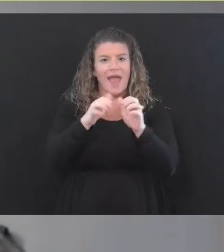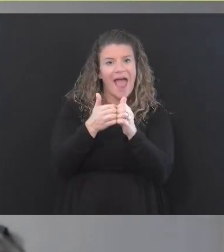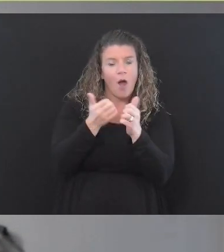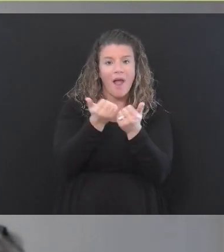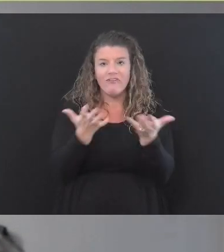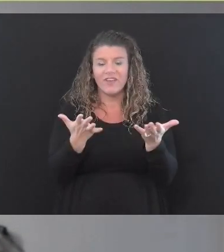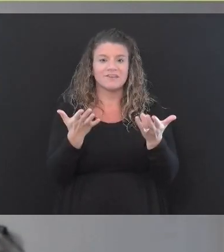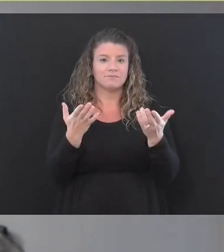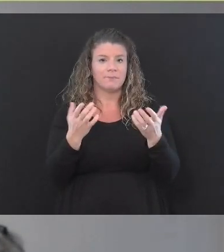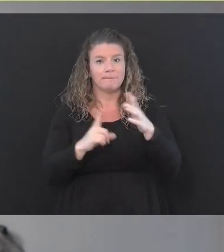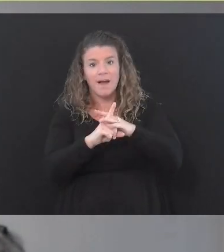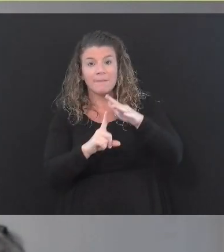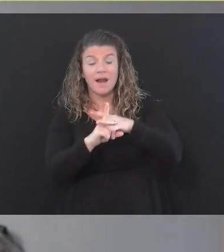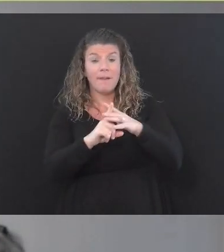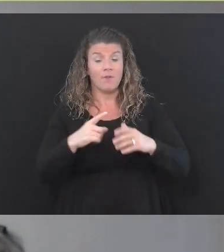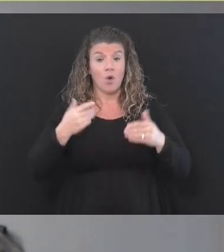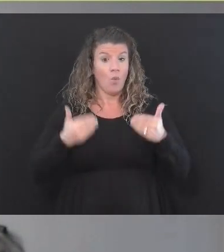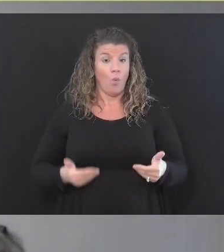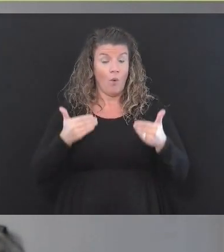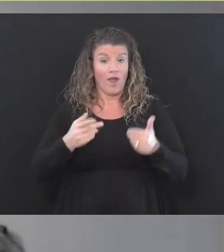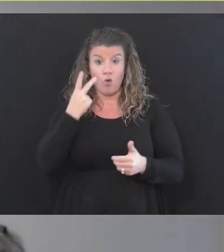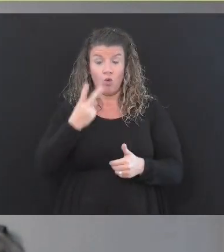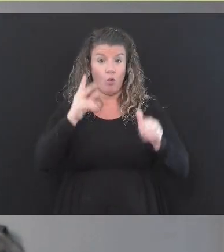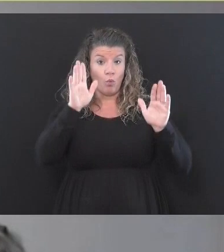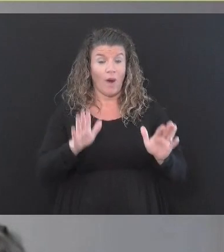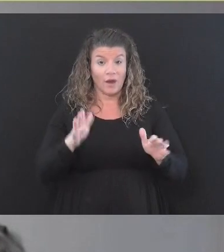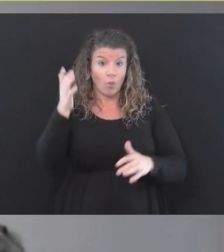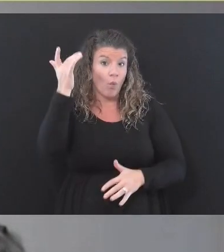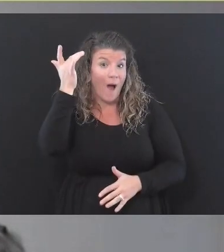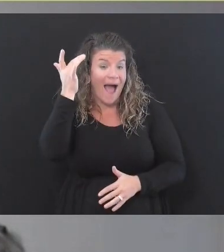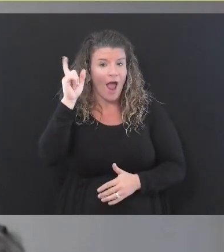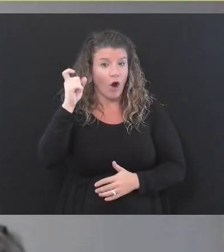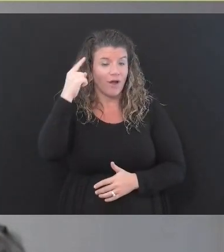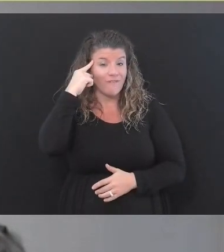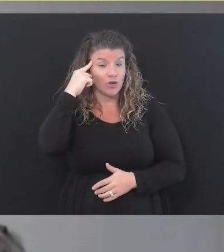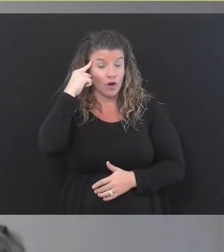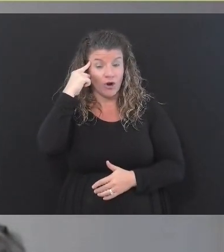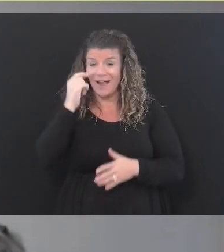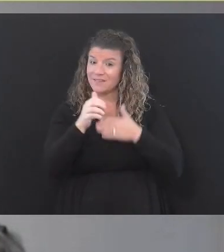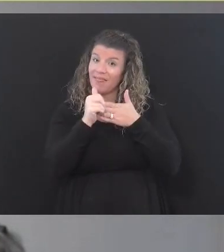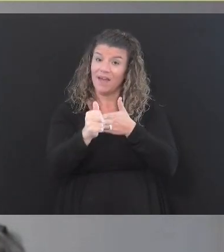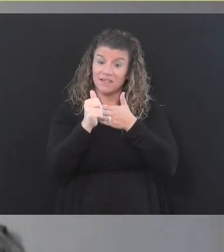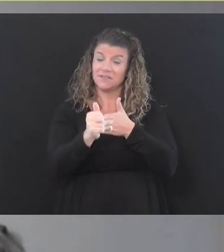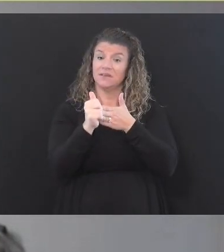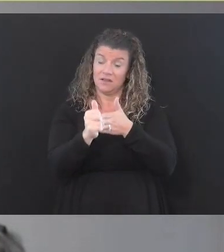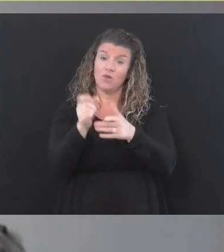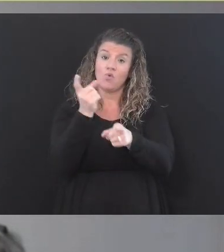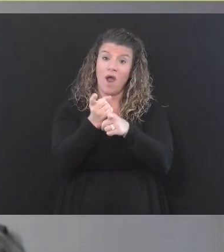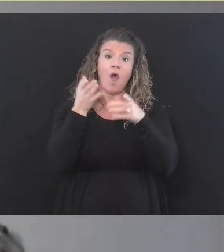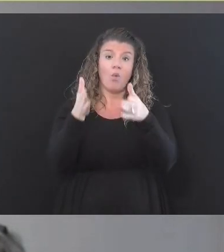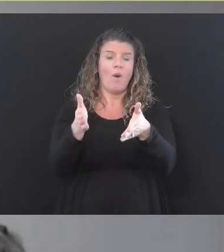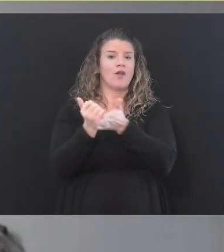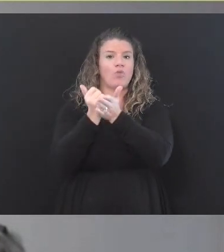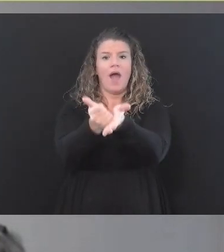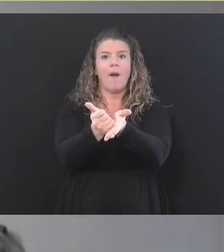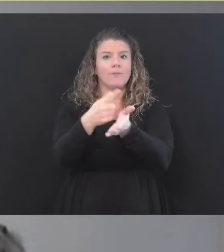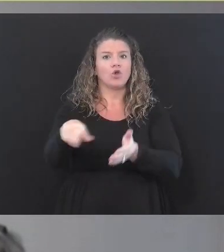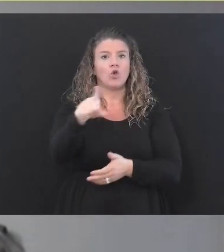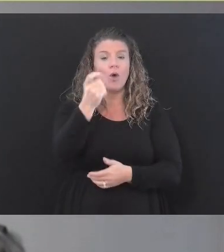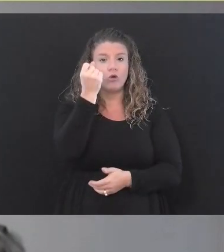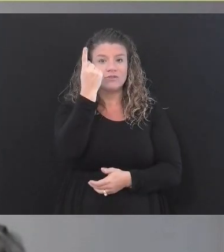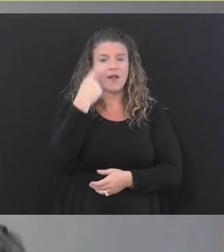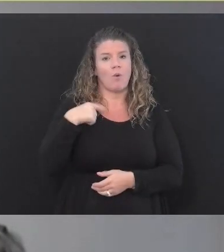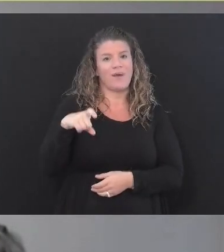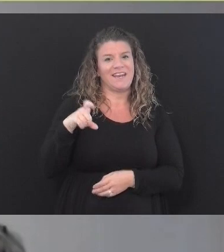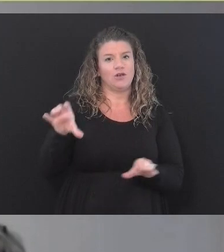Virginia looks great, and it's because our governor has given us the leadership to help everyone understand what's needed,